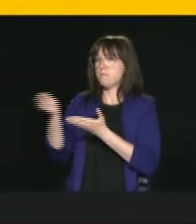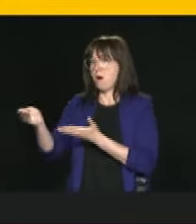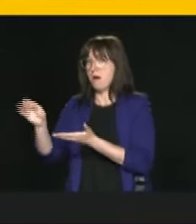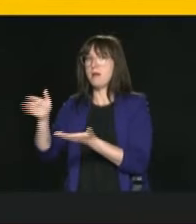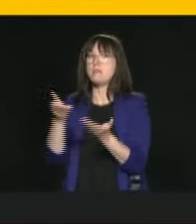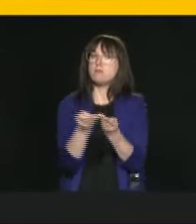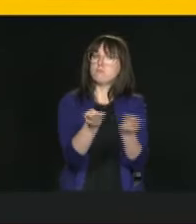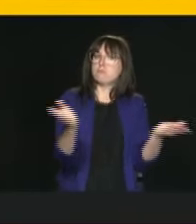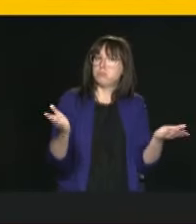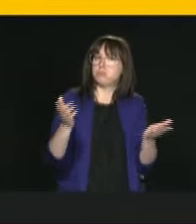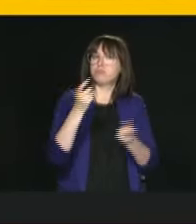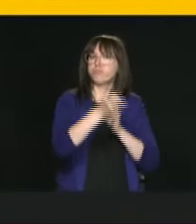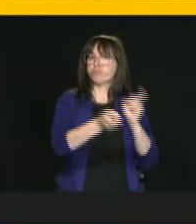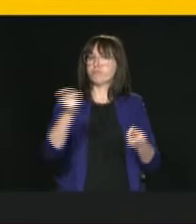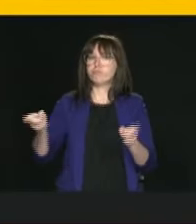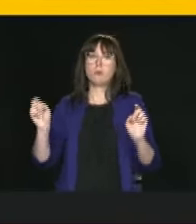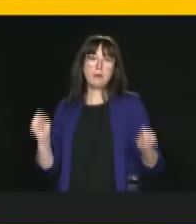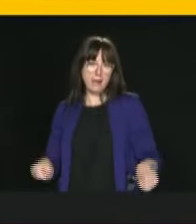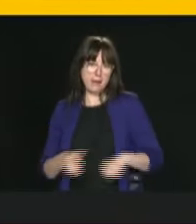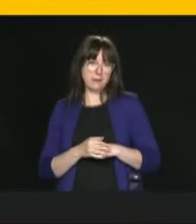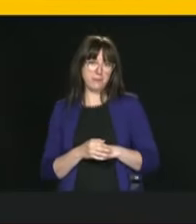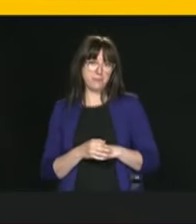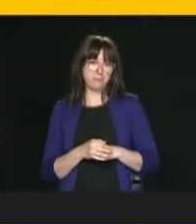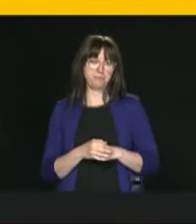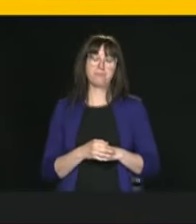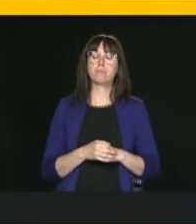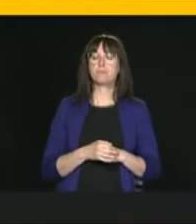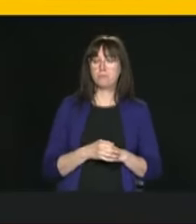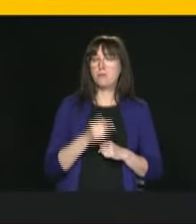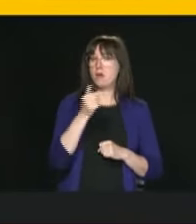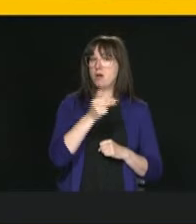And all in all, our government has proposed